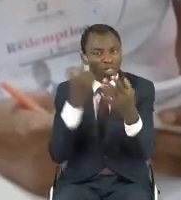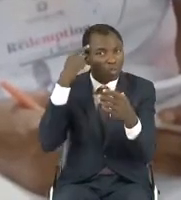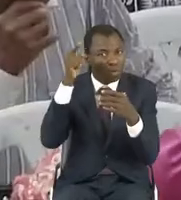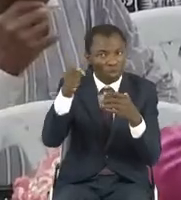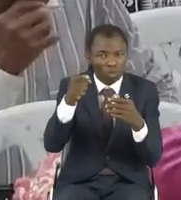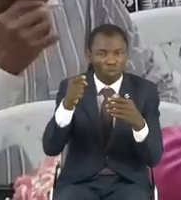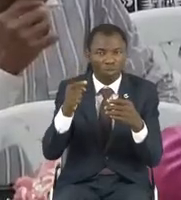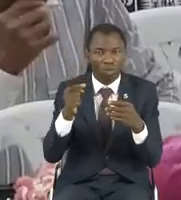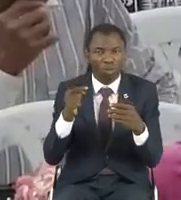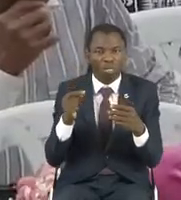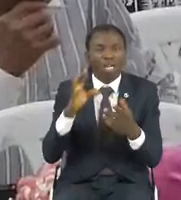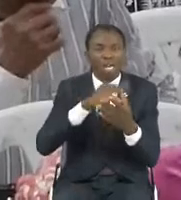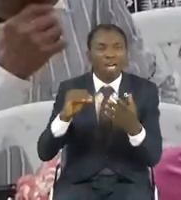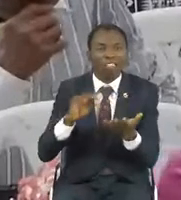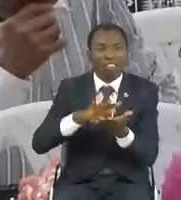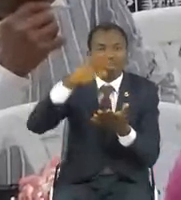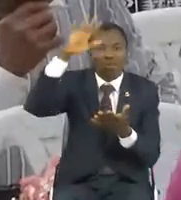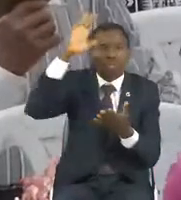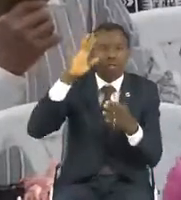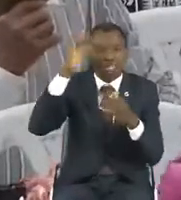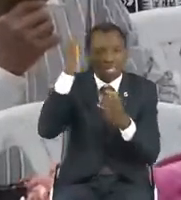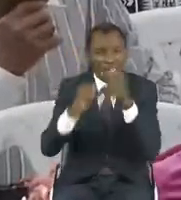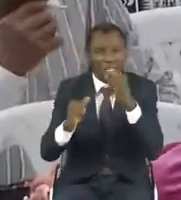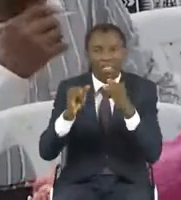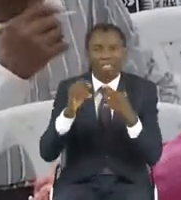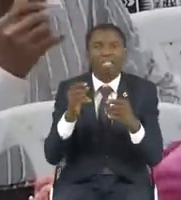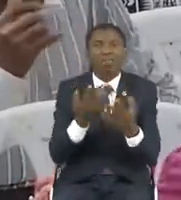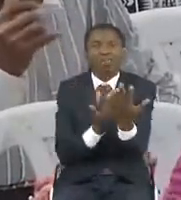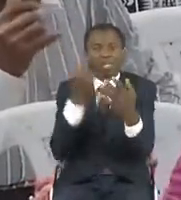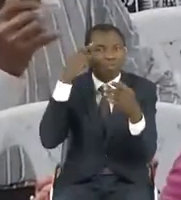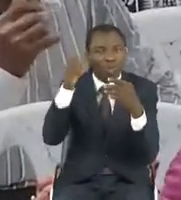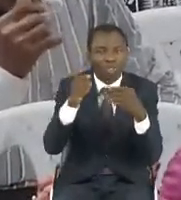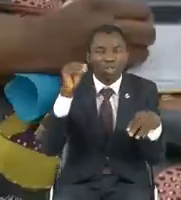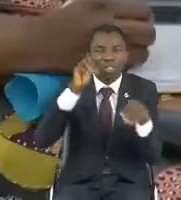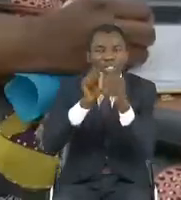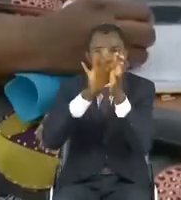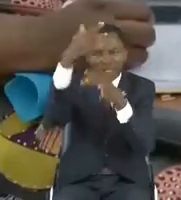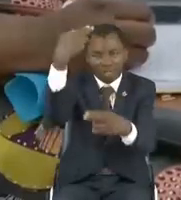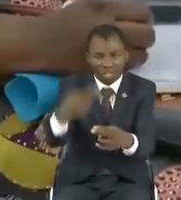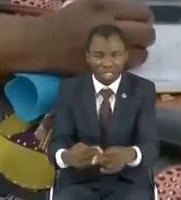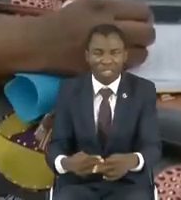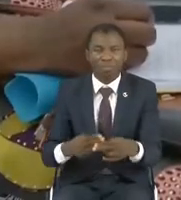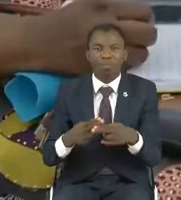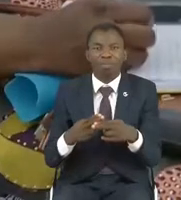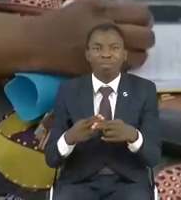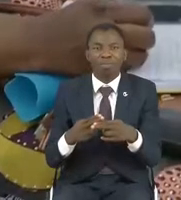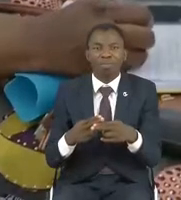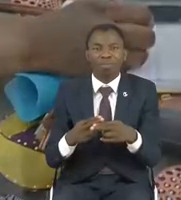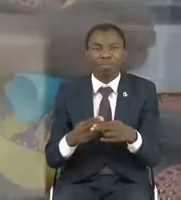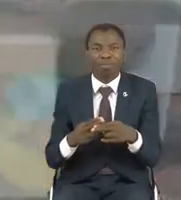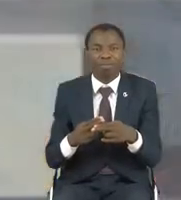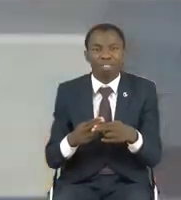And a glorious end waiting for you in Jesus' name. Yeah. That's how to be